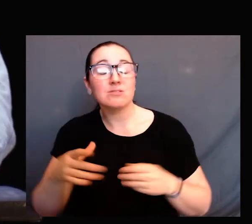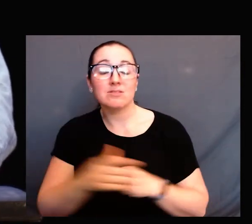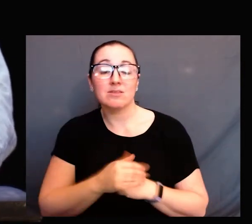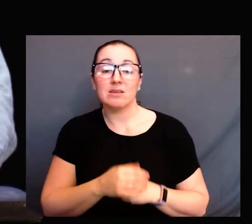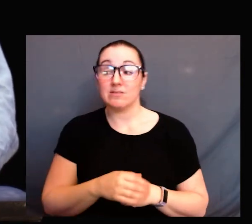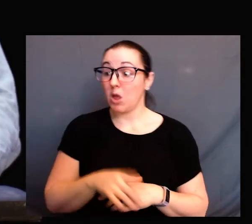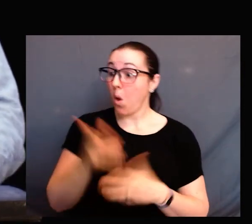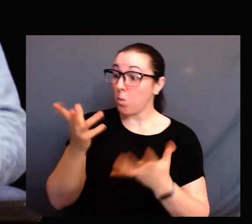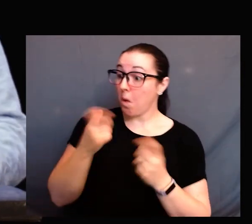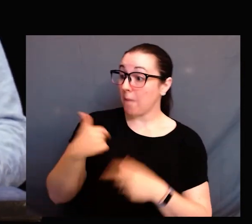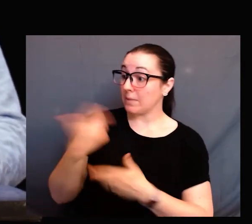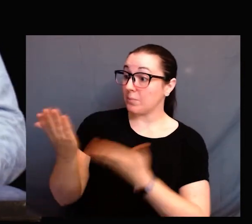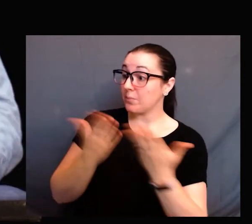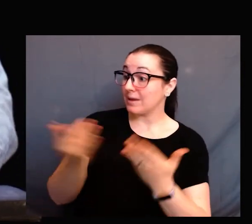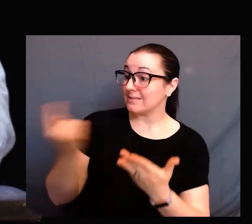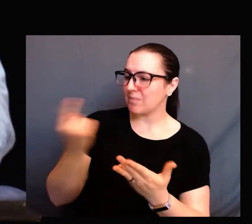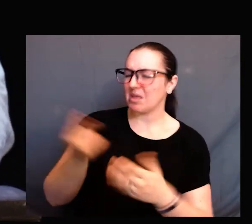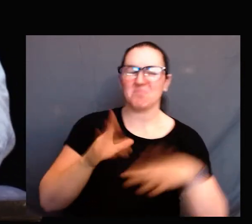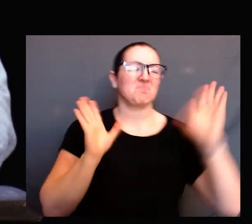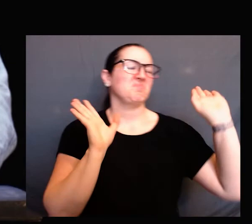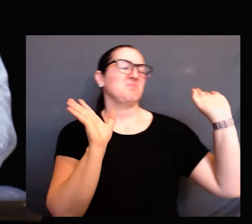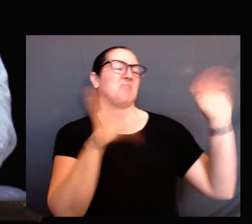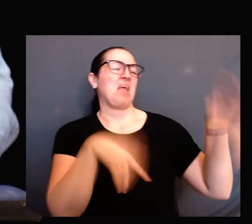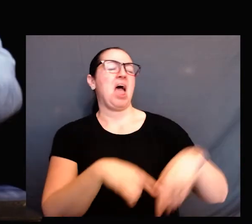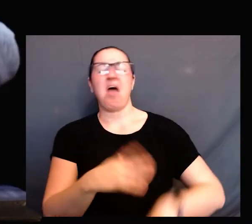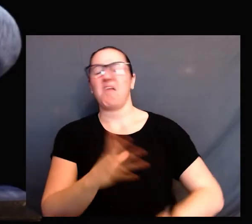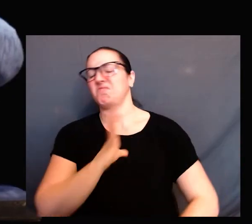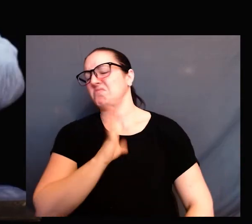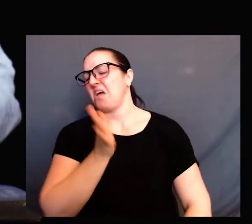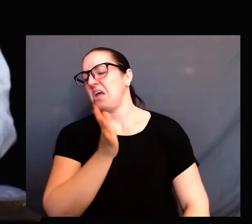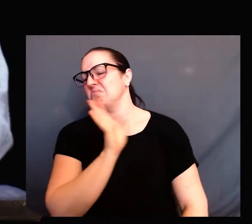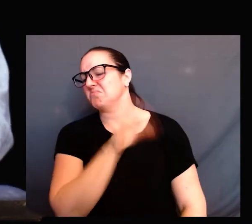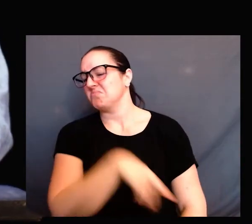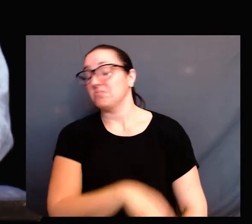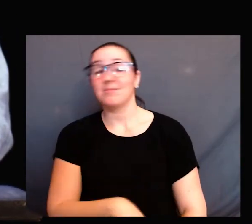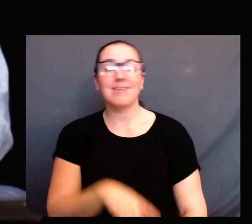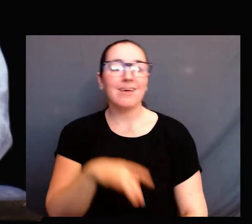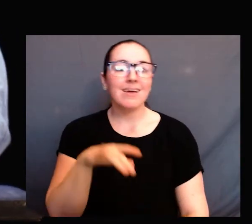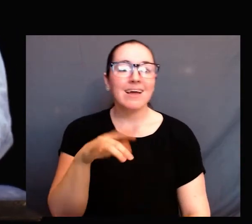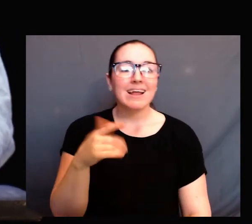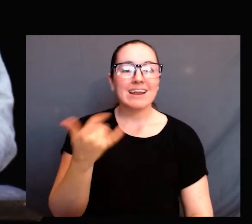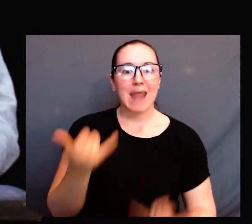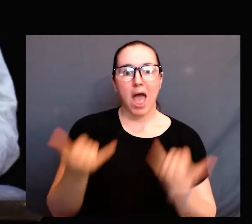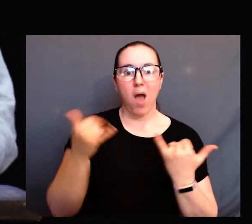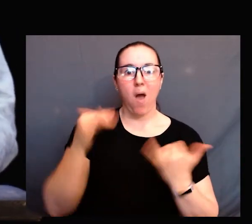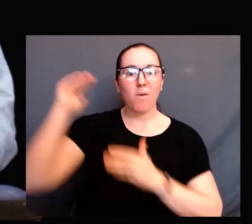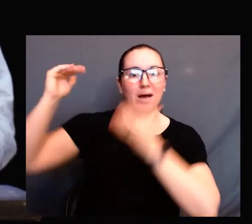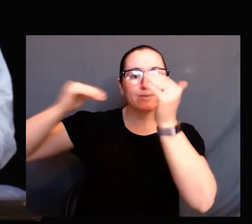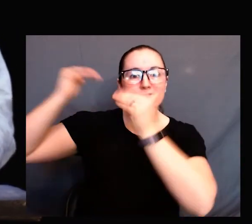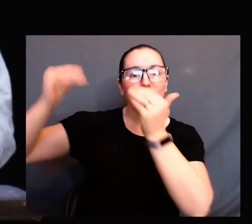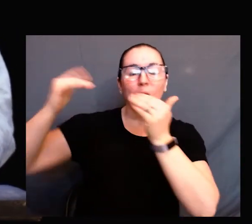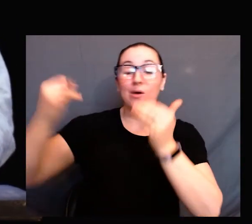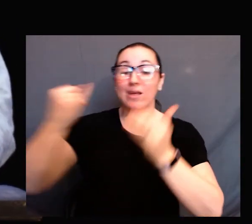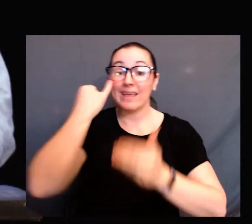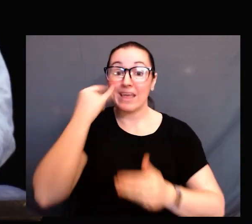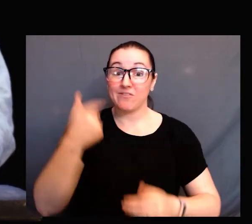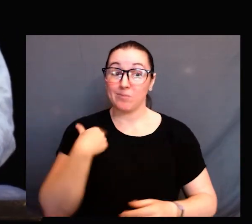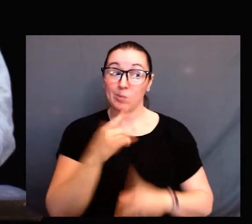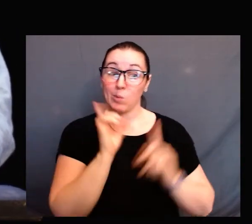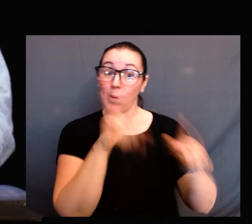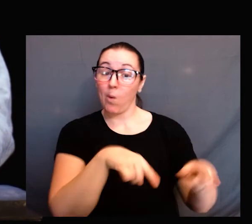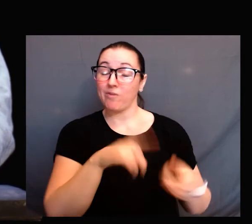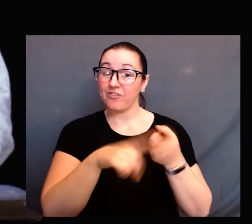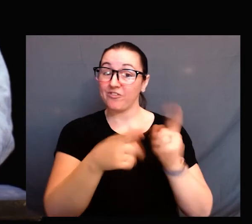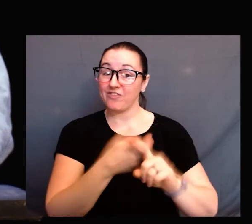you know, do you want me to bring you some stuff? No, I'm good. Now, as an adult, if